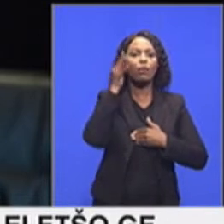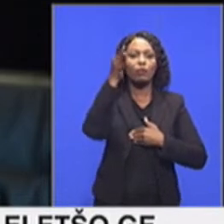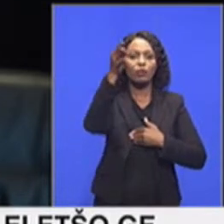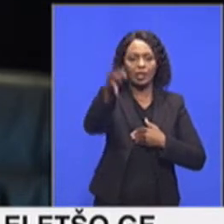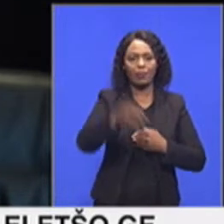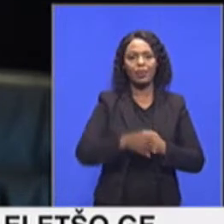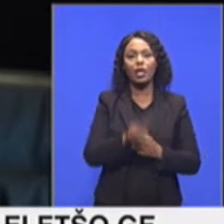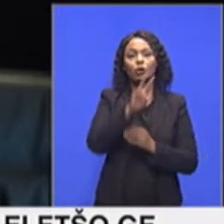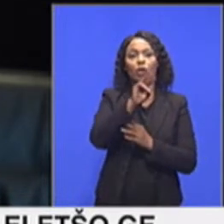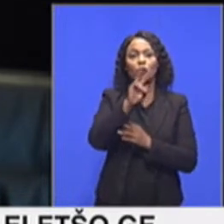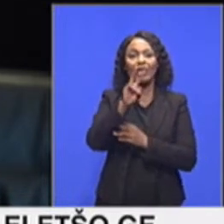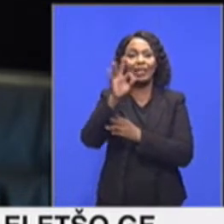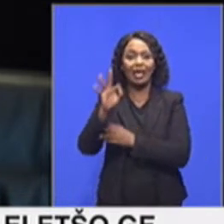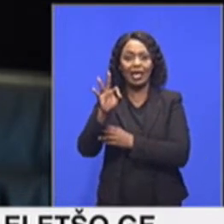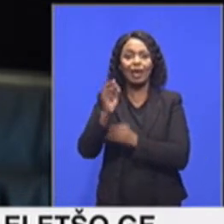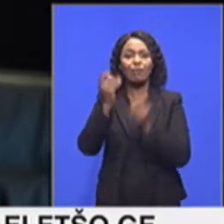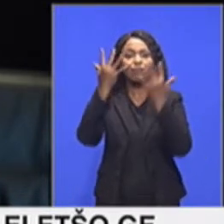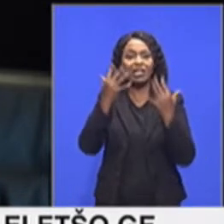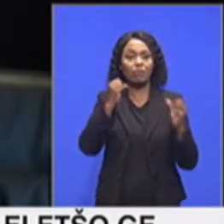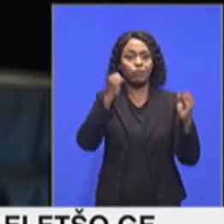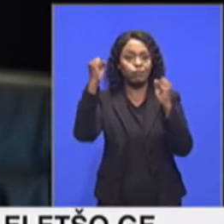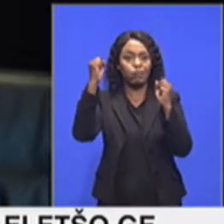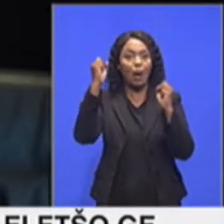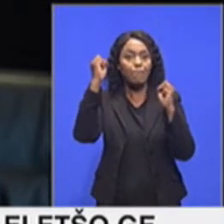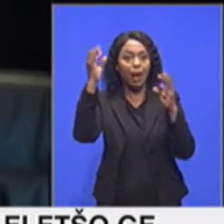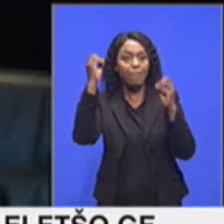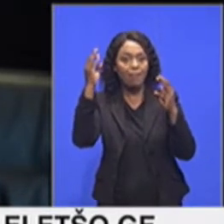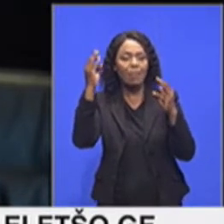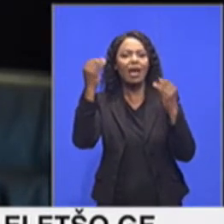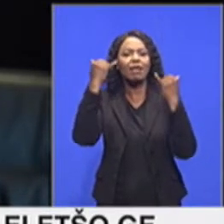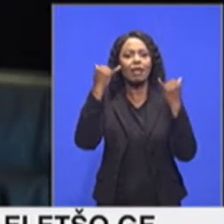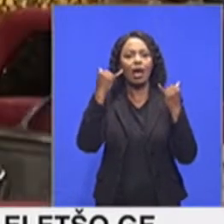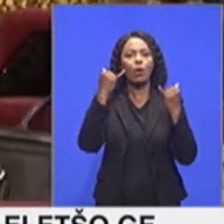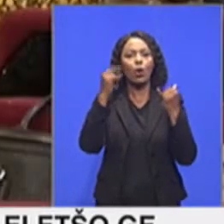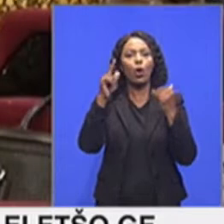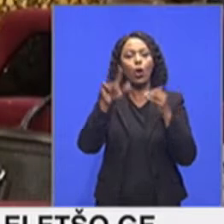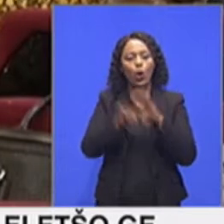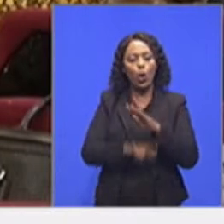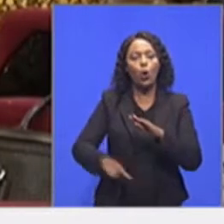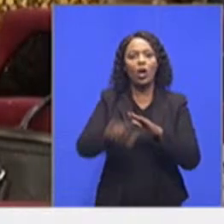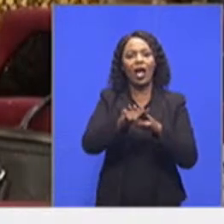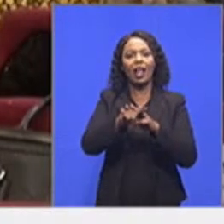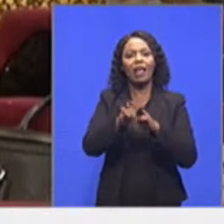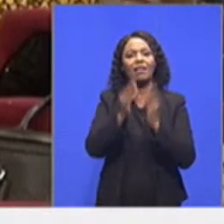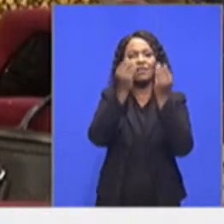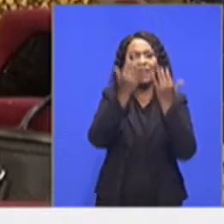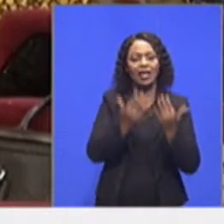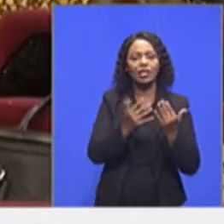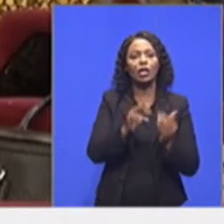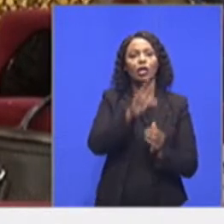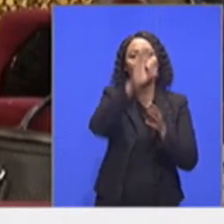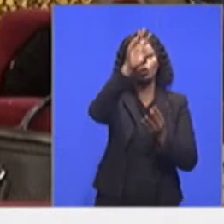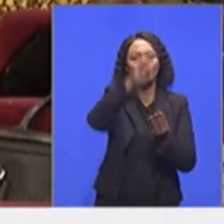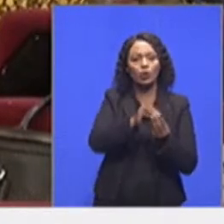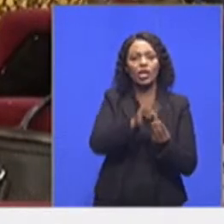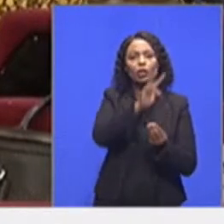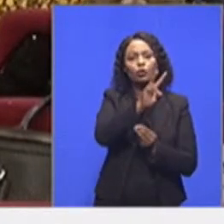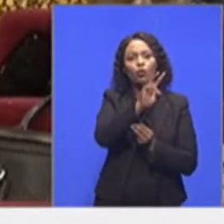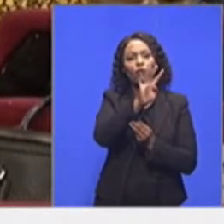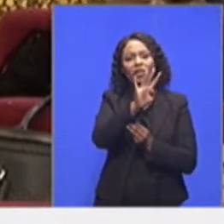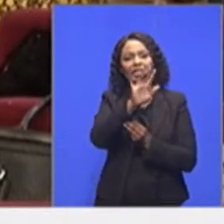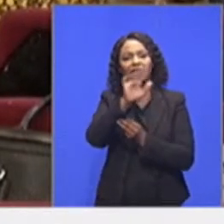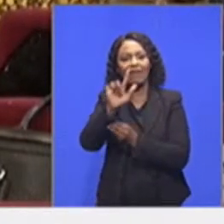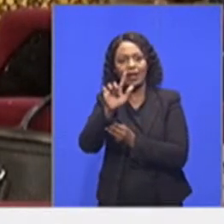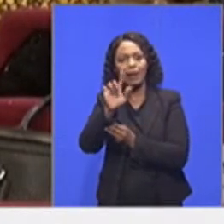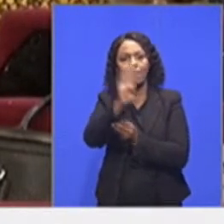budget allocation allocates additional funding totaling 227 billion rand over